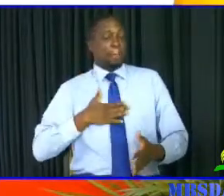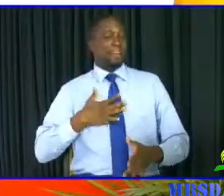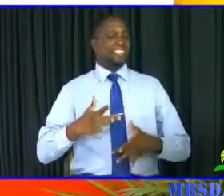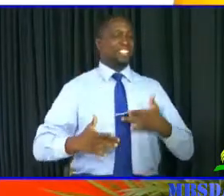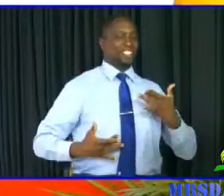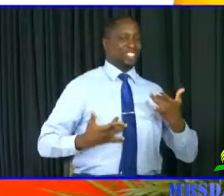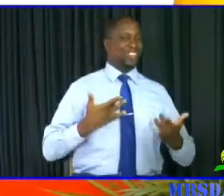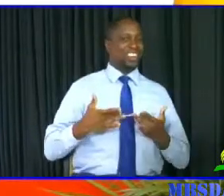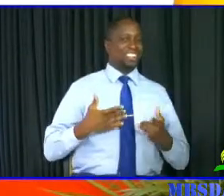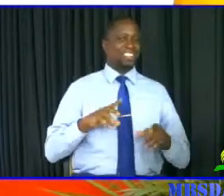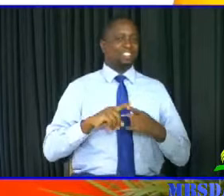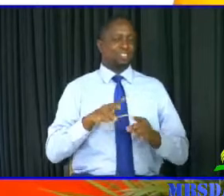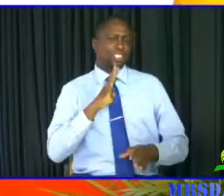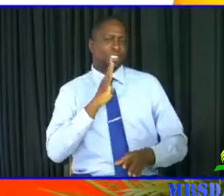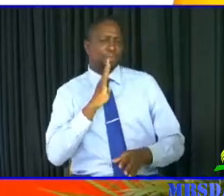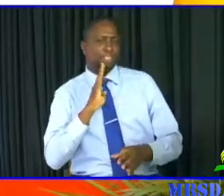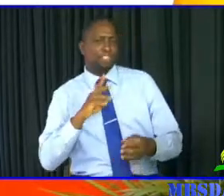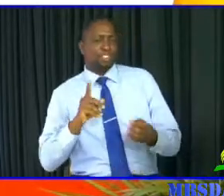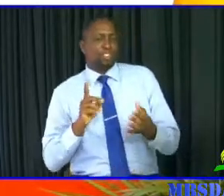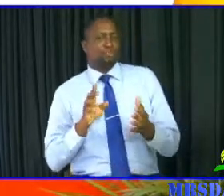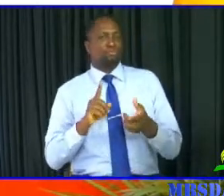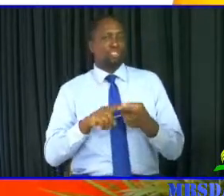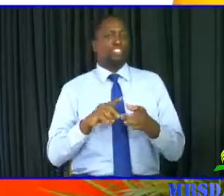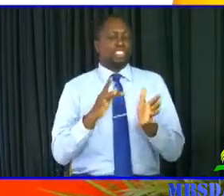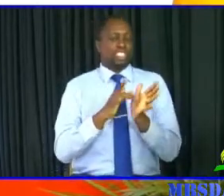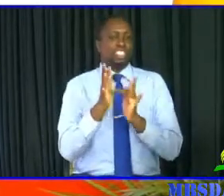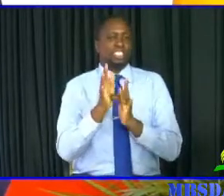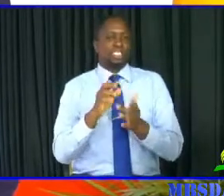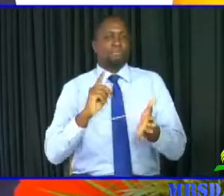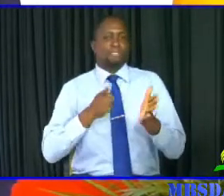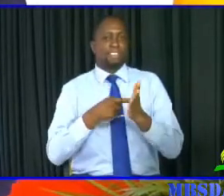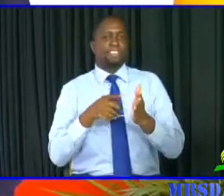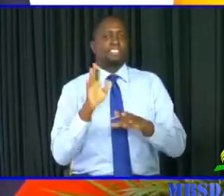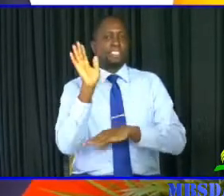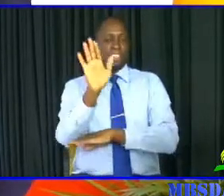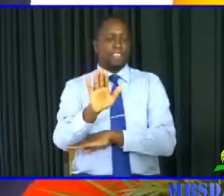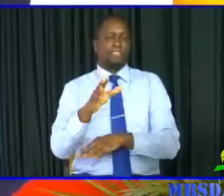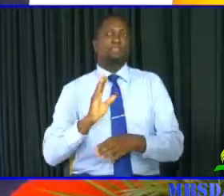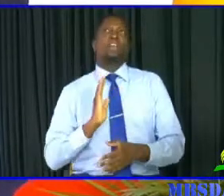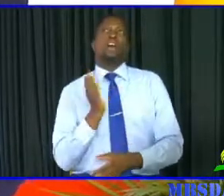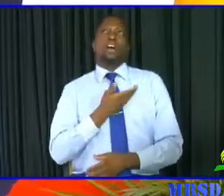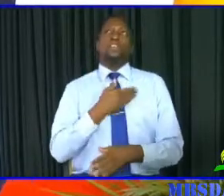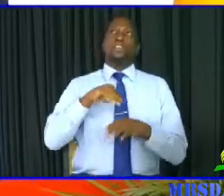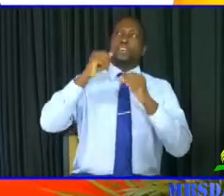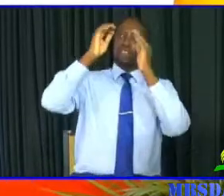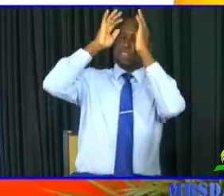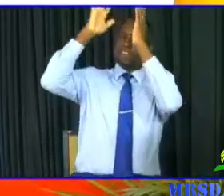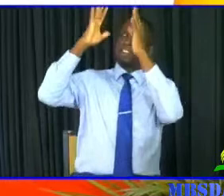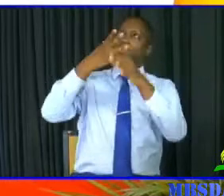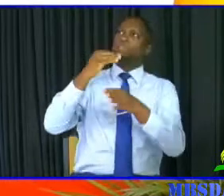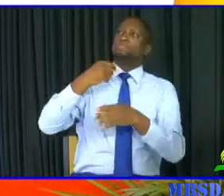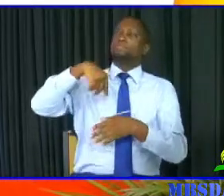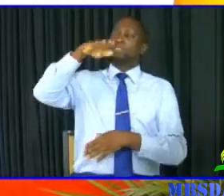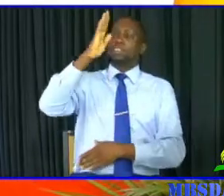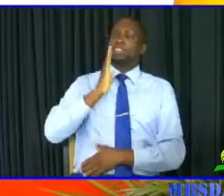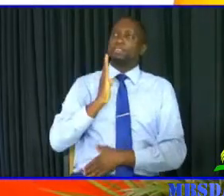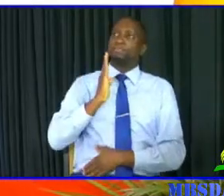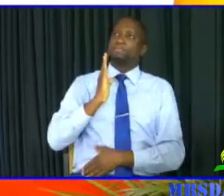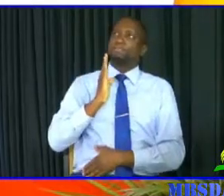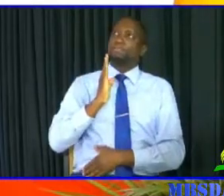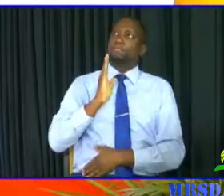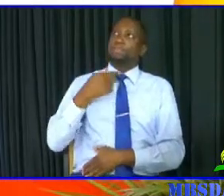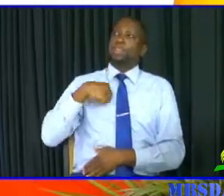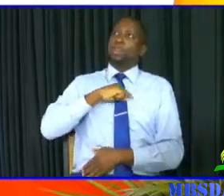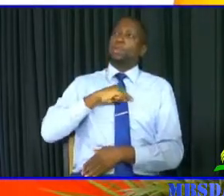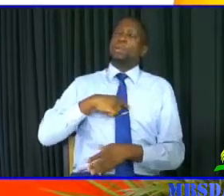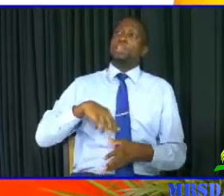joy to speak to Jesus this evening. Our Father and our God,